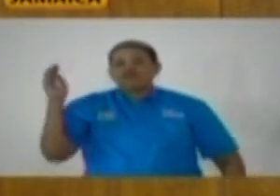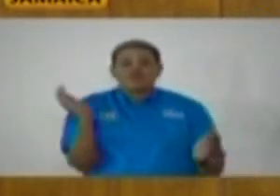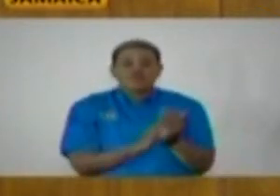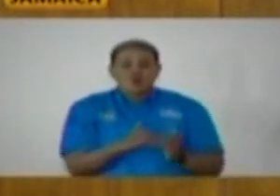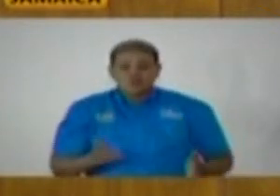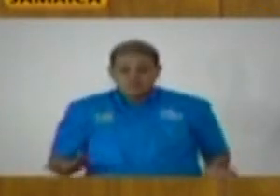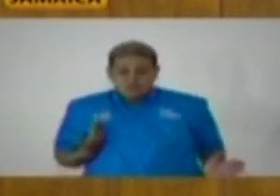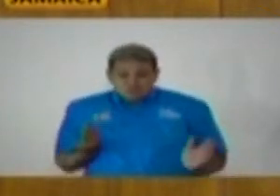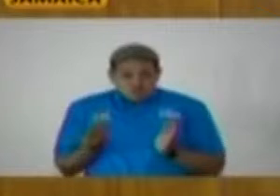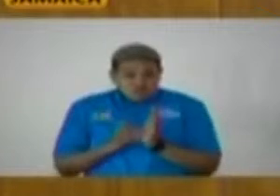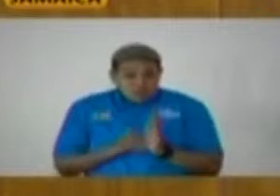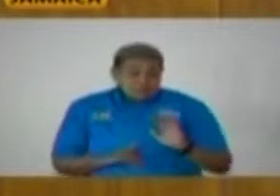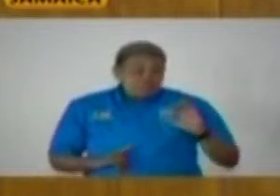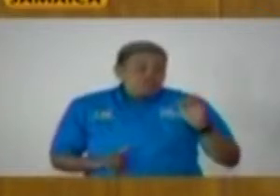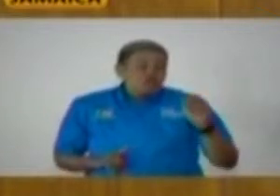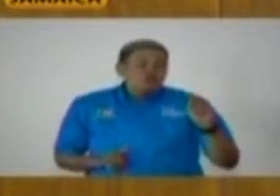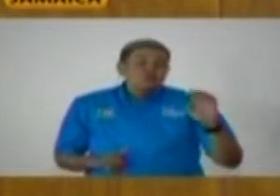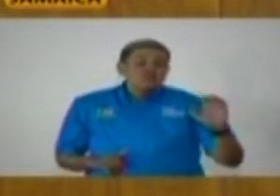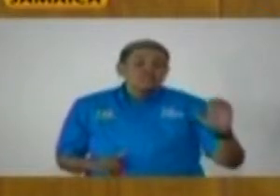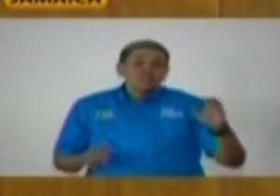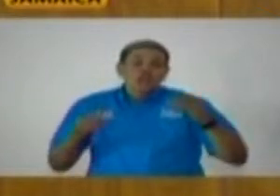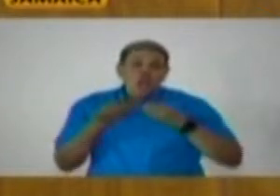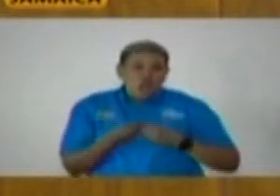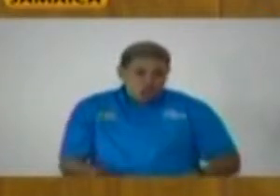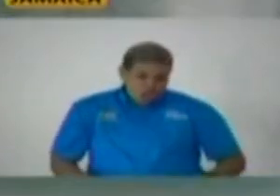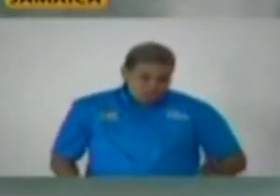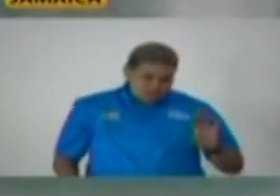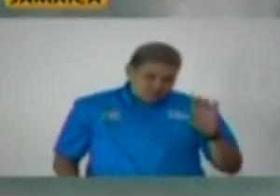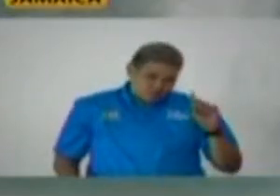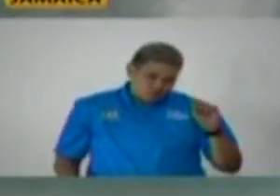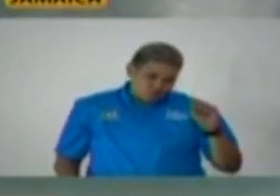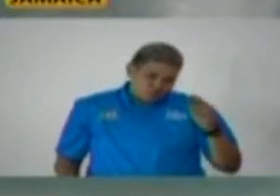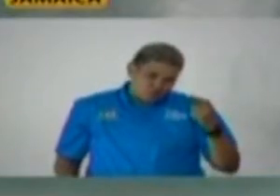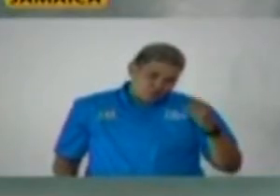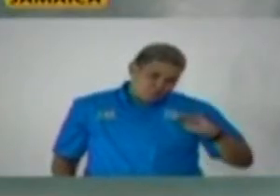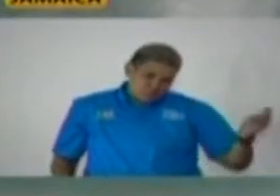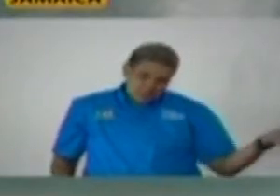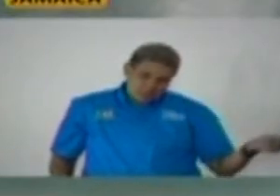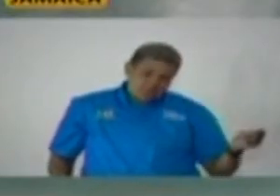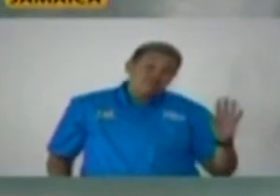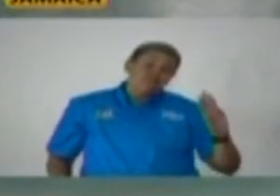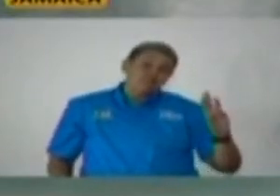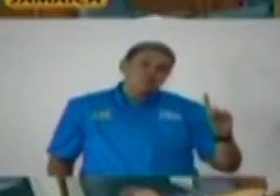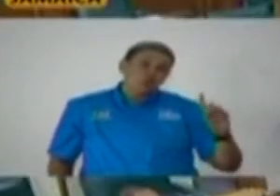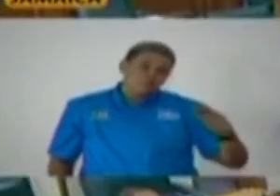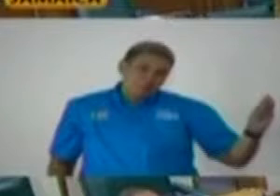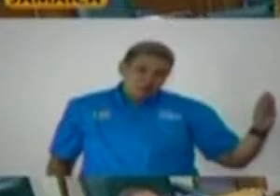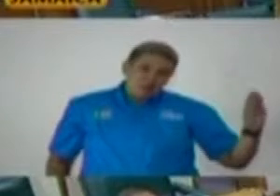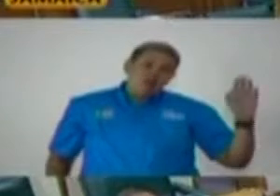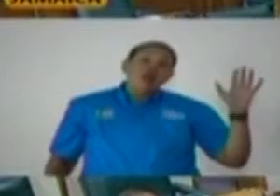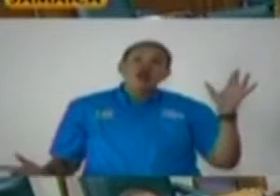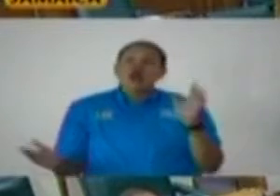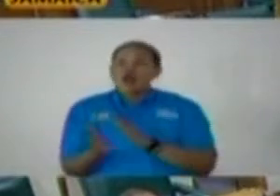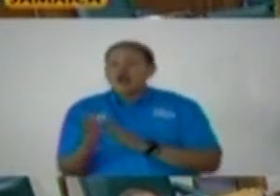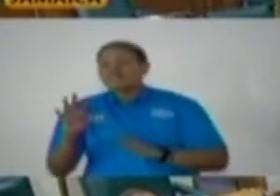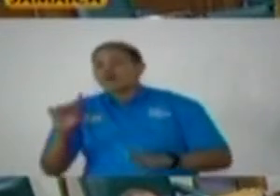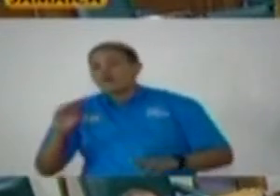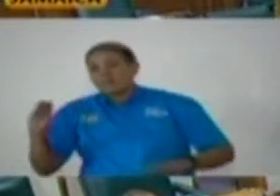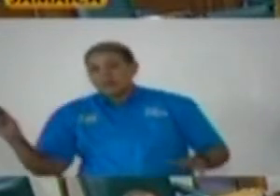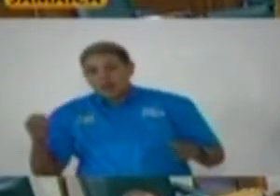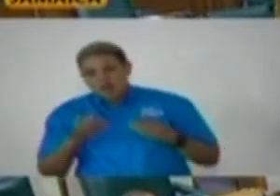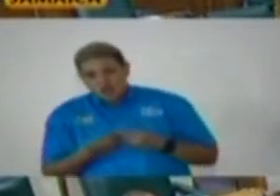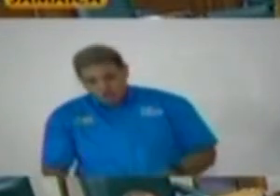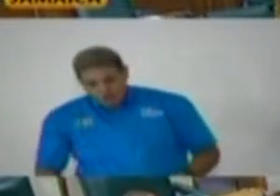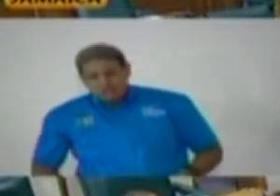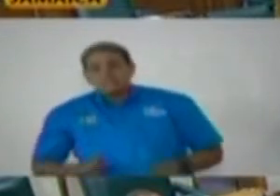repeat. JUTC fell the passengers from 61 million to 41 million, but